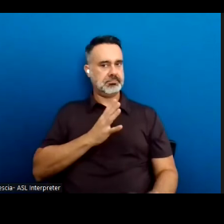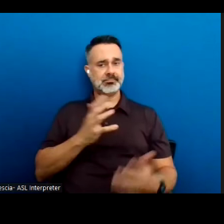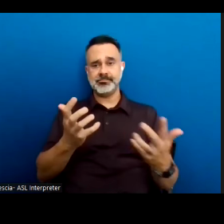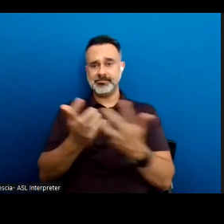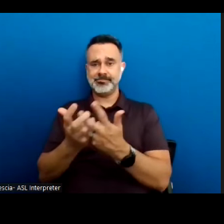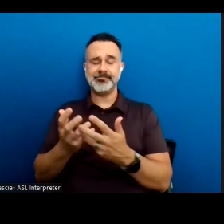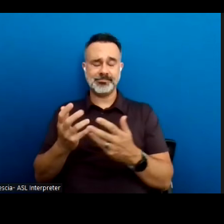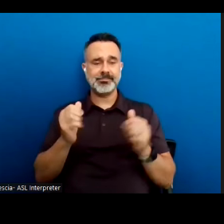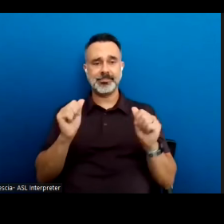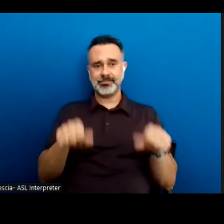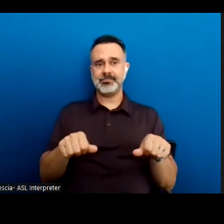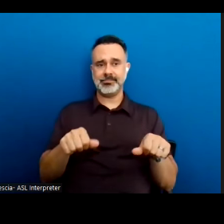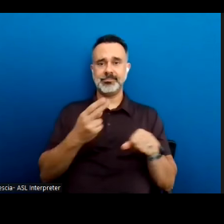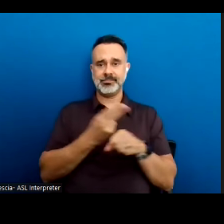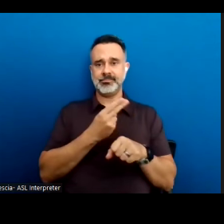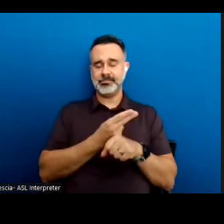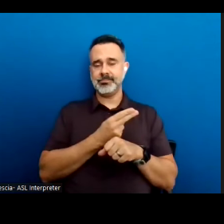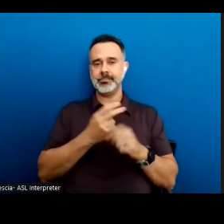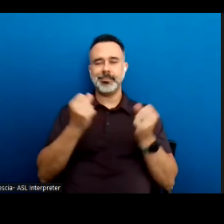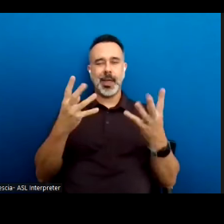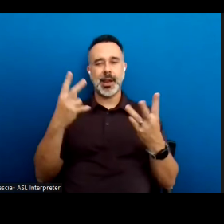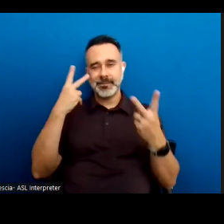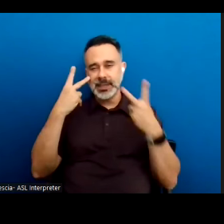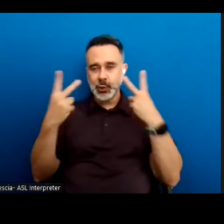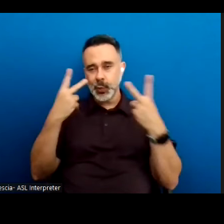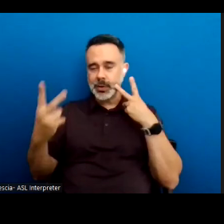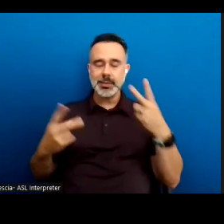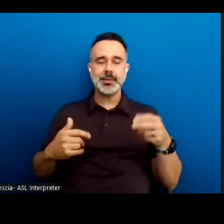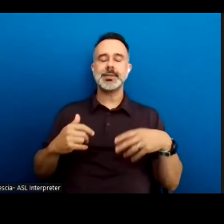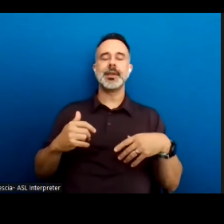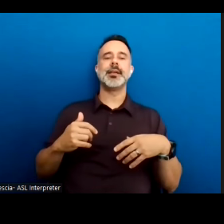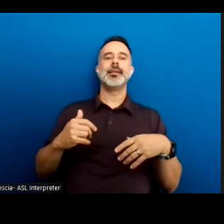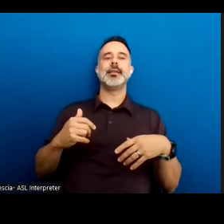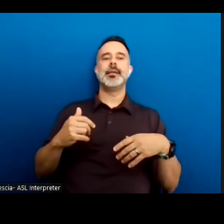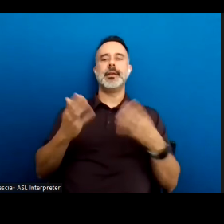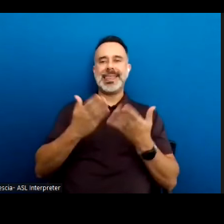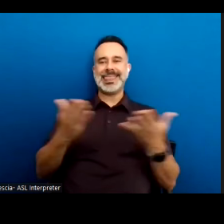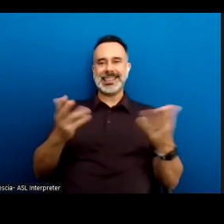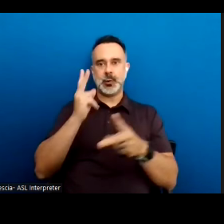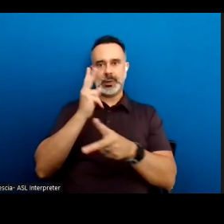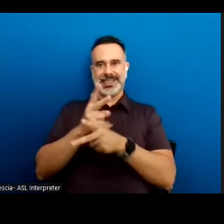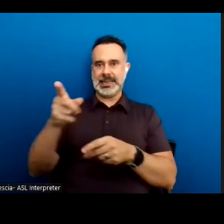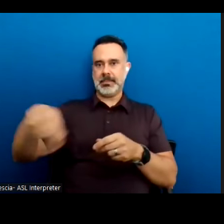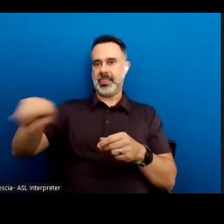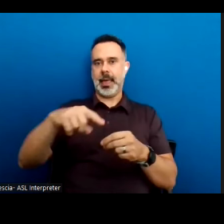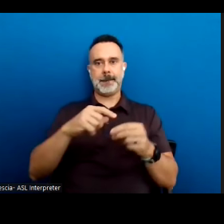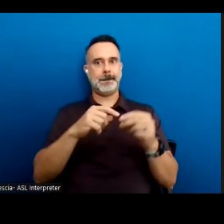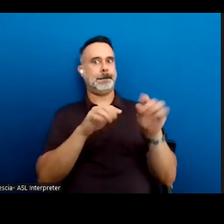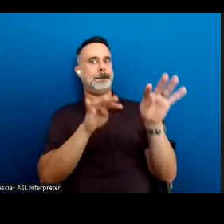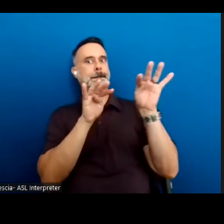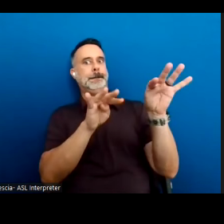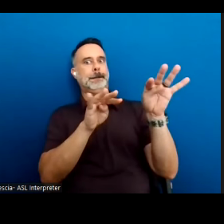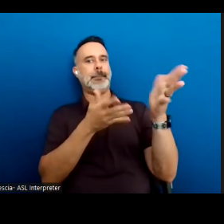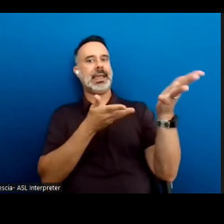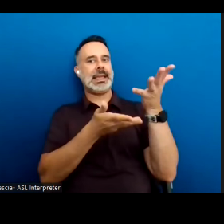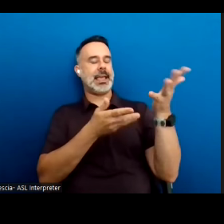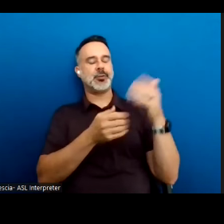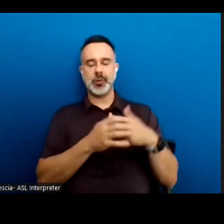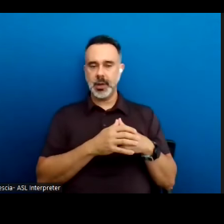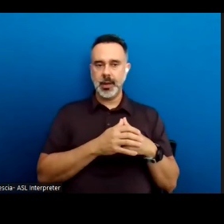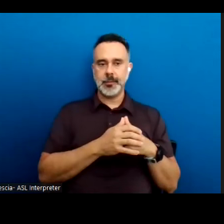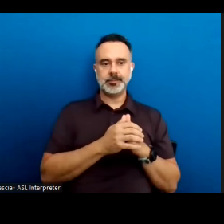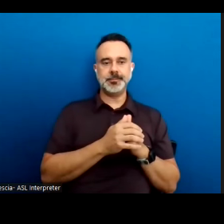placeholder, a lot of visuals, things that can keep them engaged. And an idea to do with